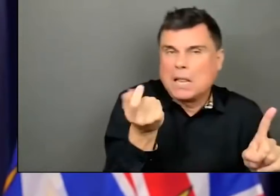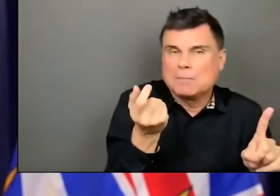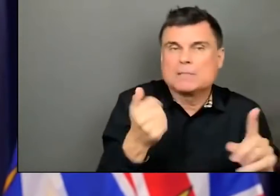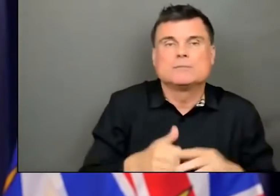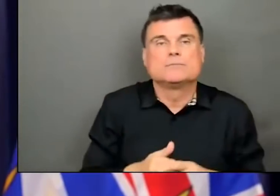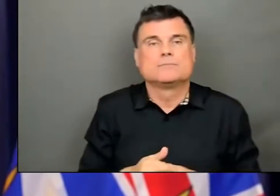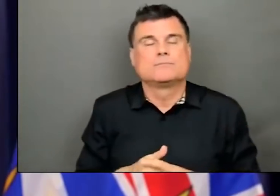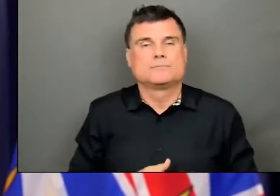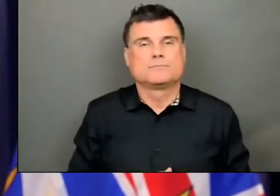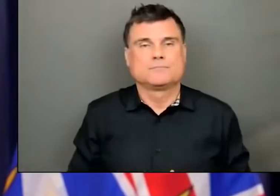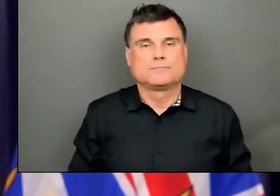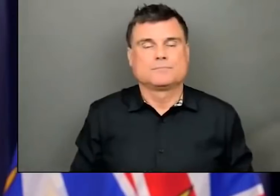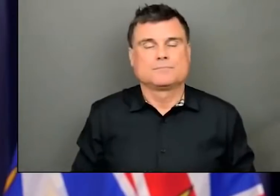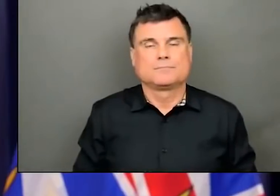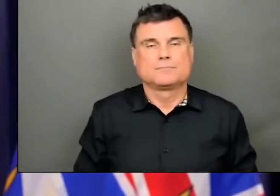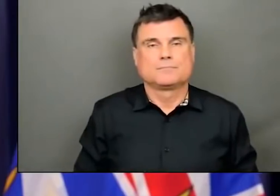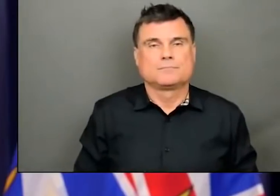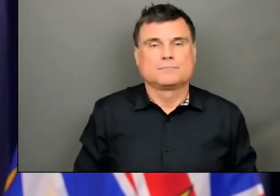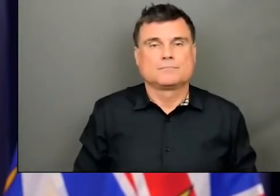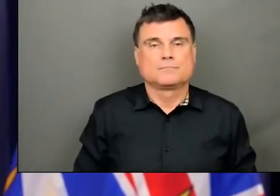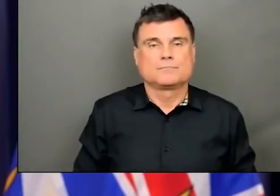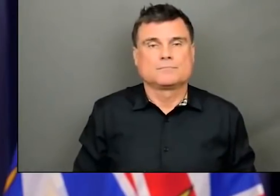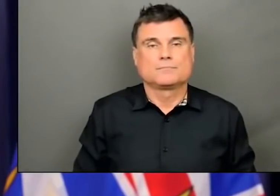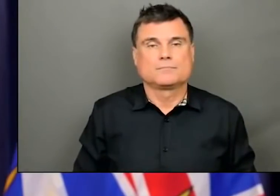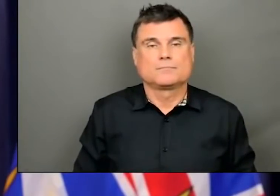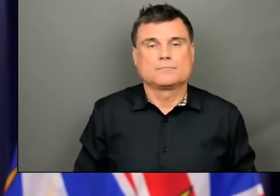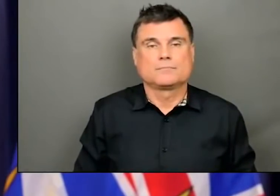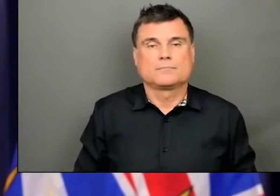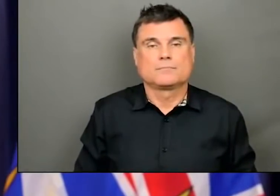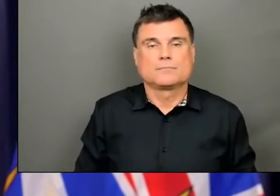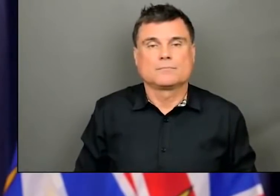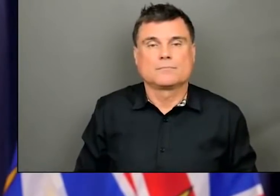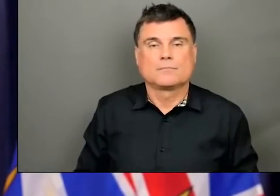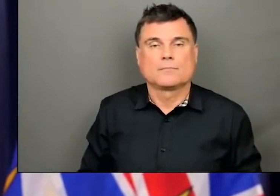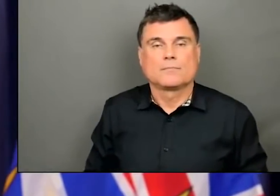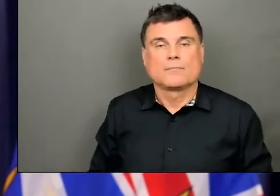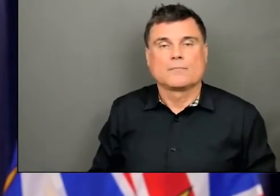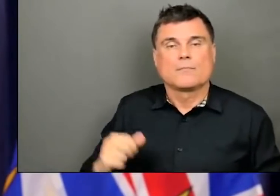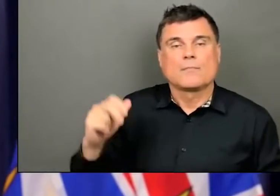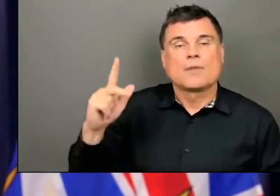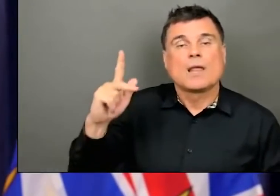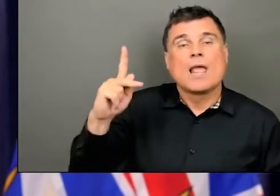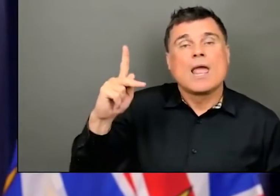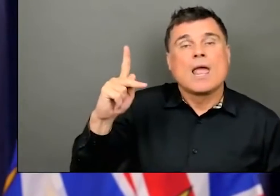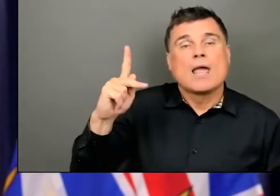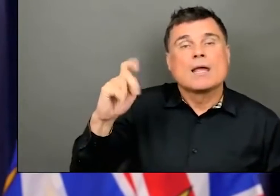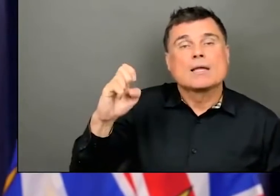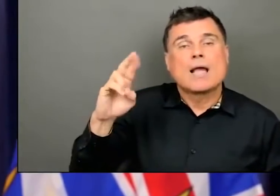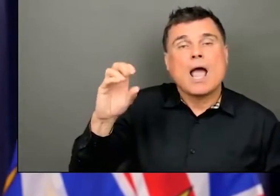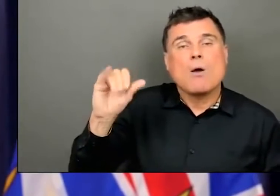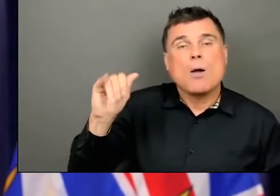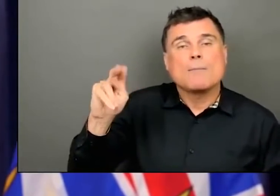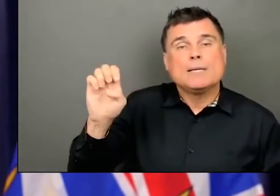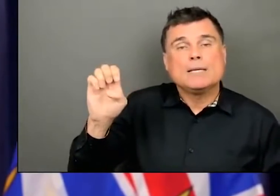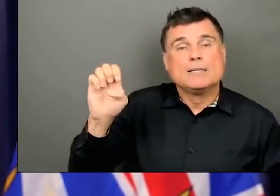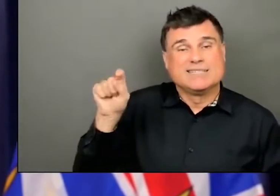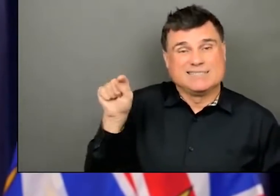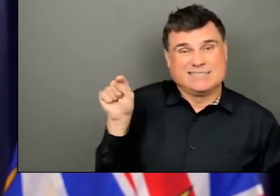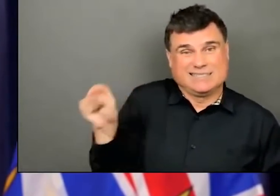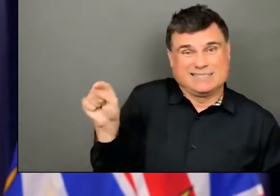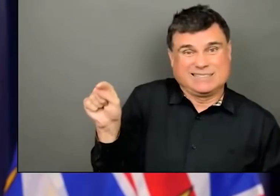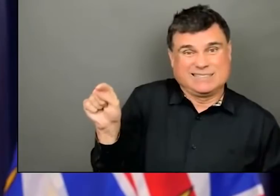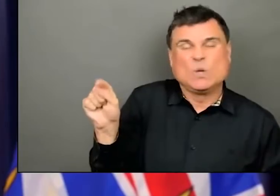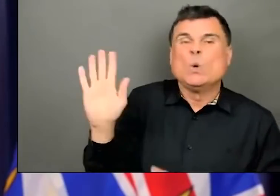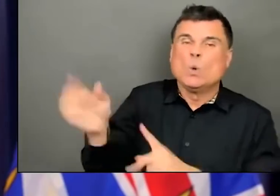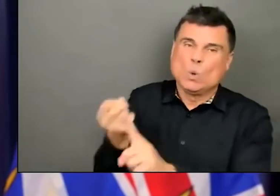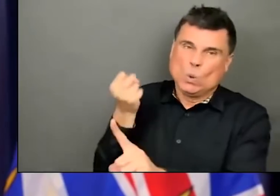being adjusted in Karamias. None of this is desirable. It's necessary. And Interior Health and all of the staff in Interior Health in particular